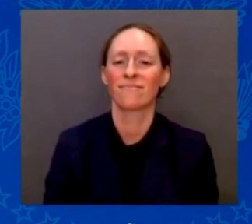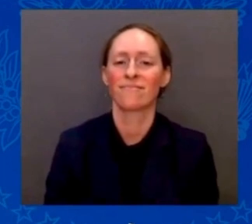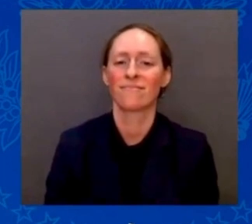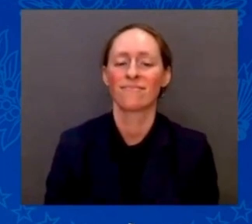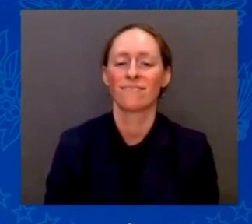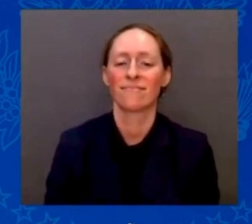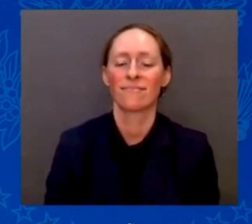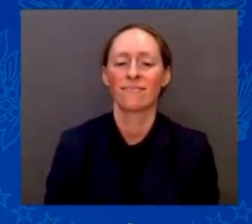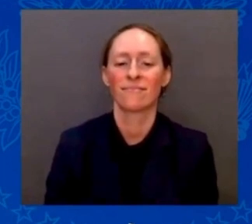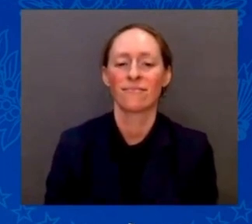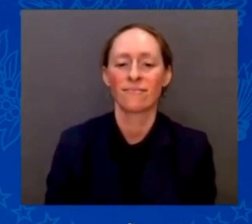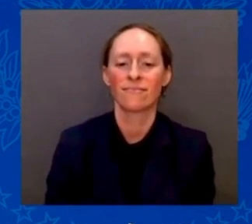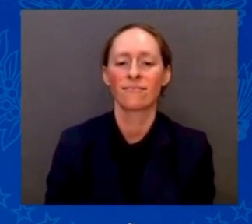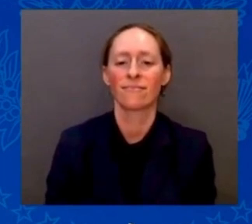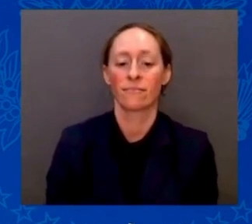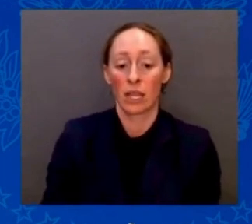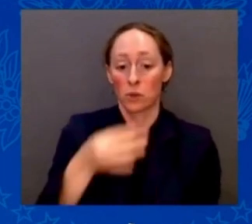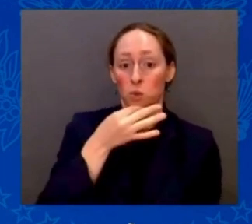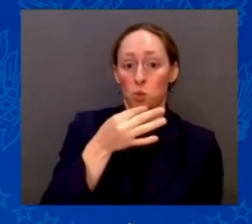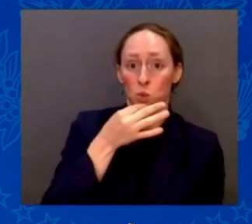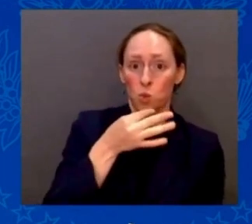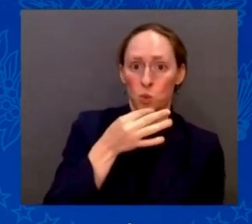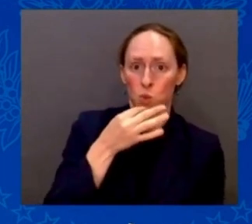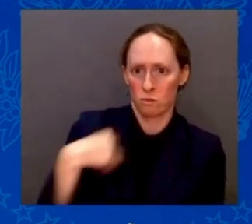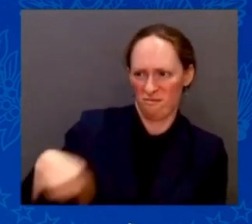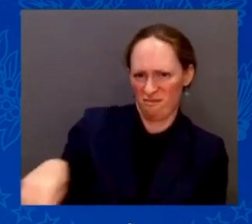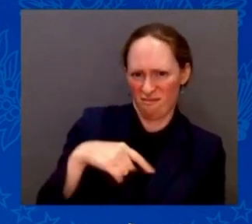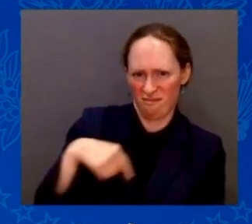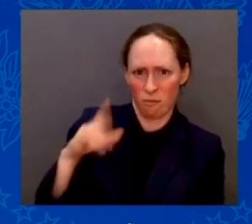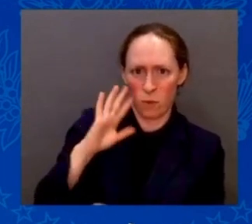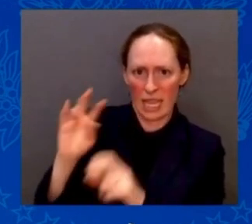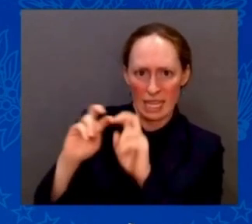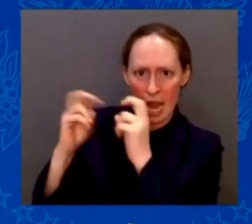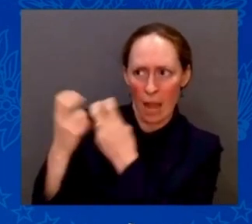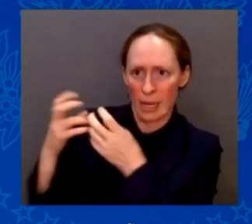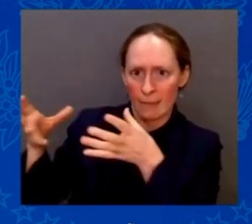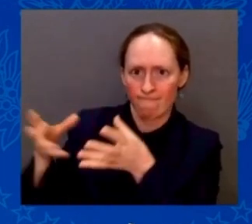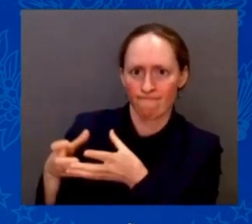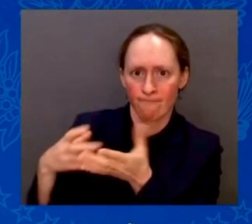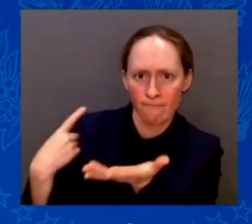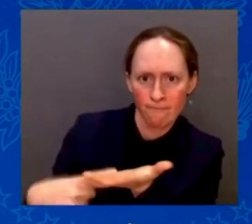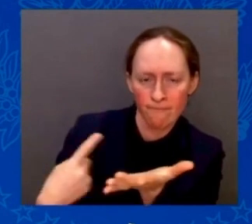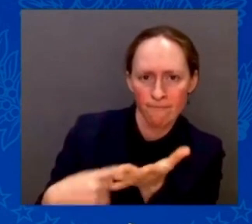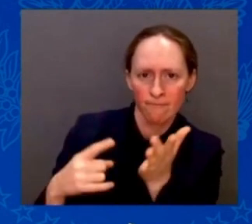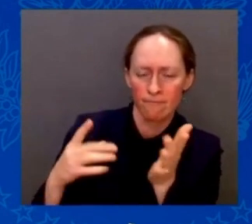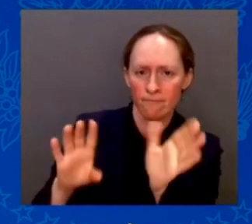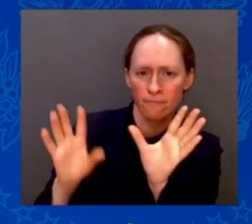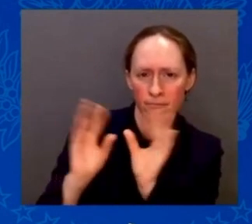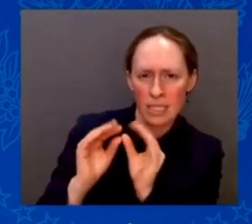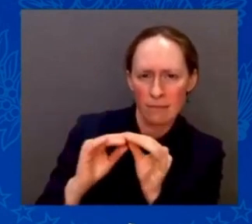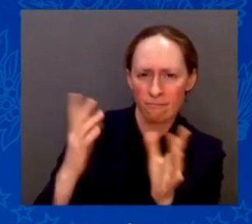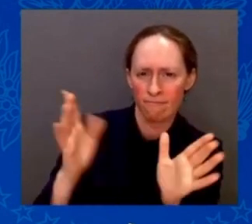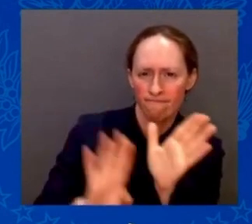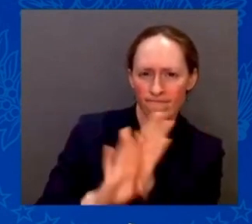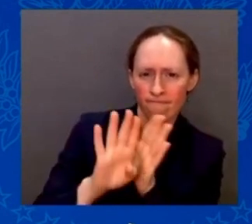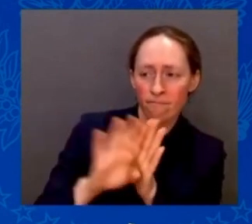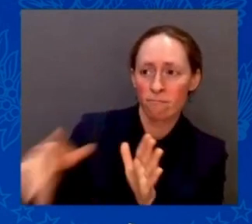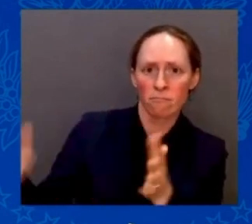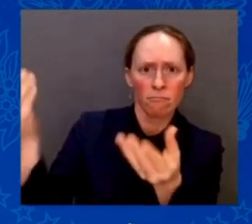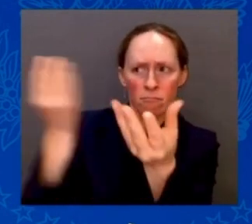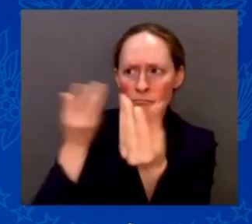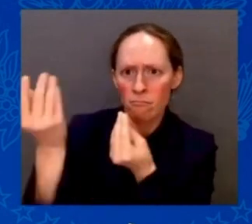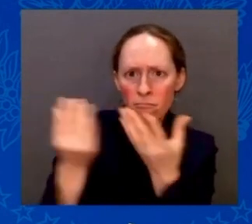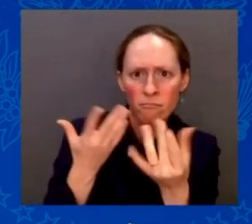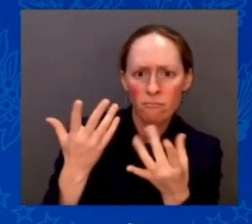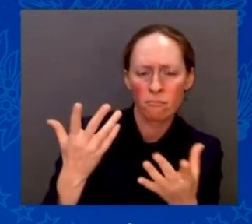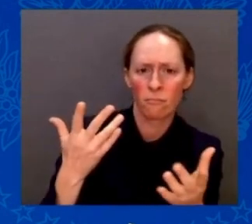federal recovery and rebuilding efforts to report on their progress, providing urgently needed support to the people of Maui. If I